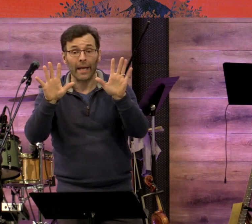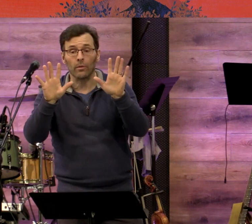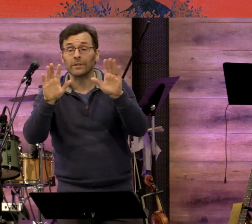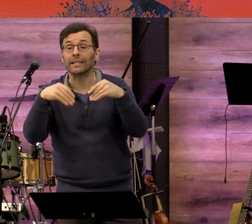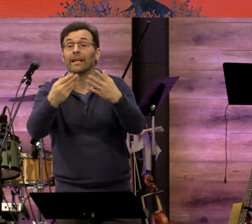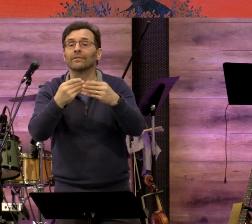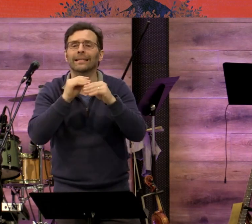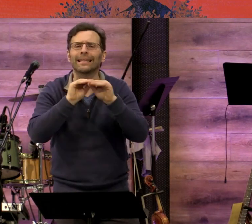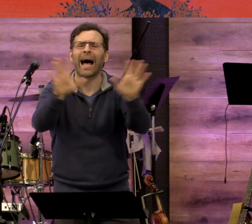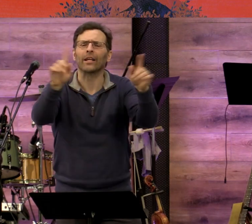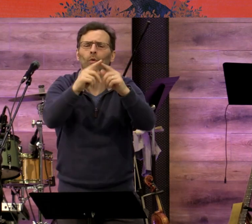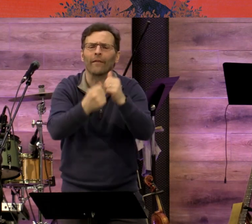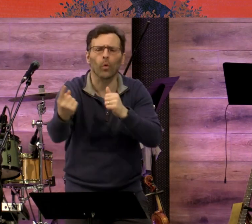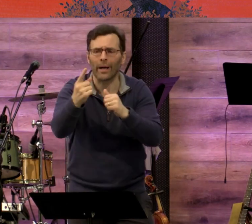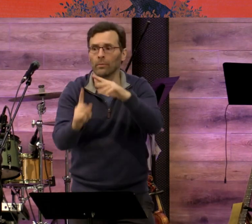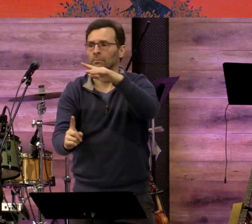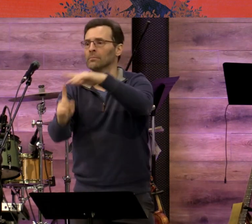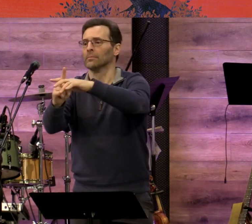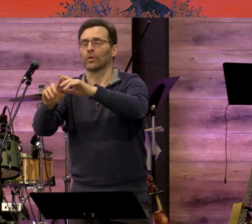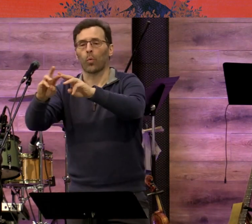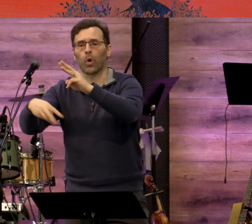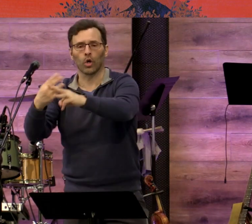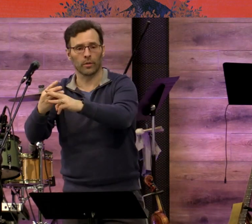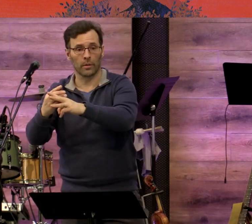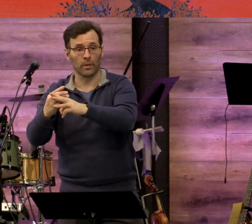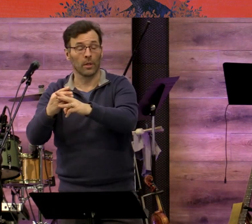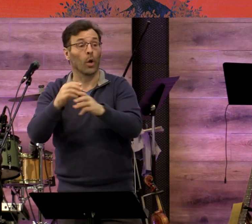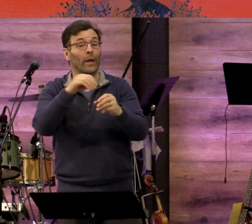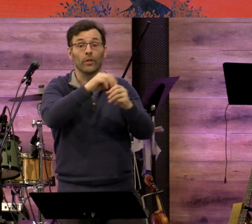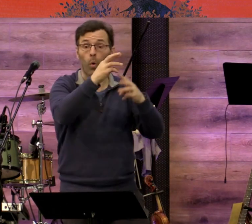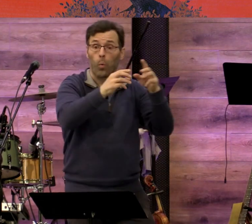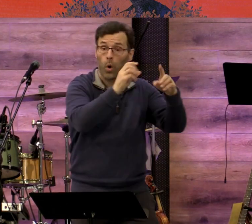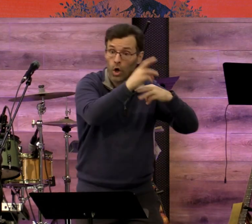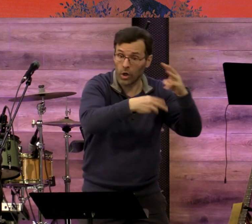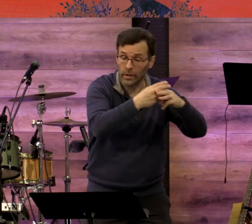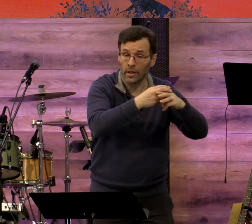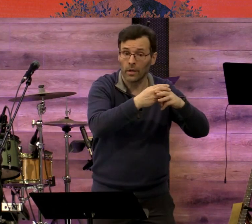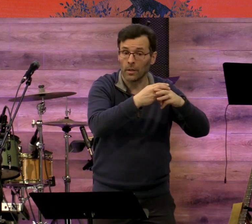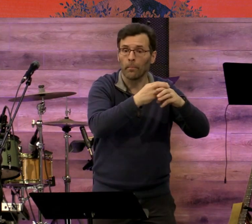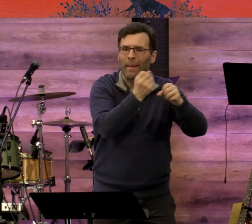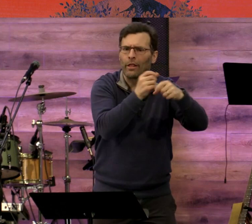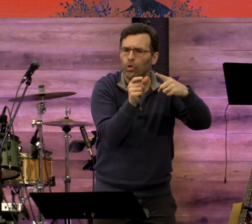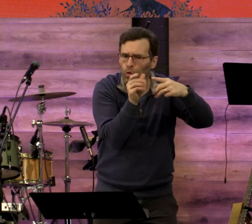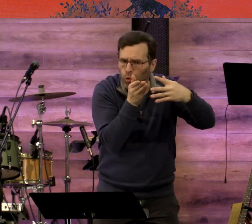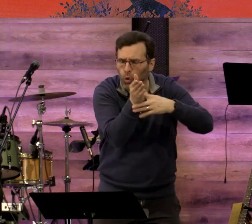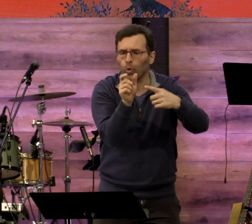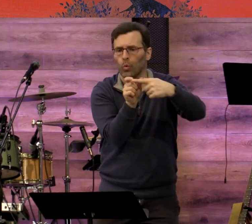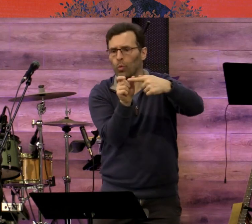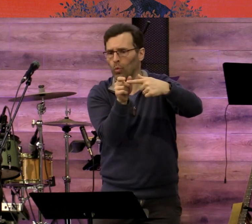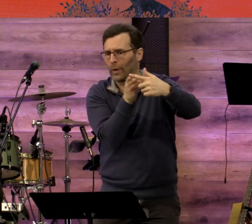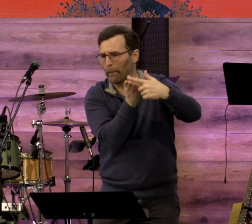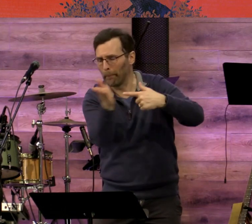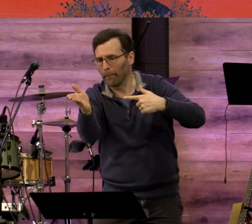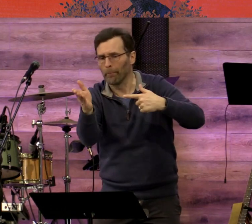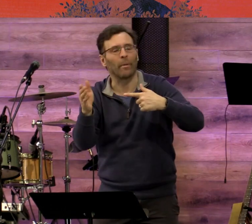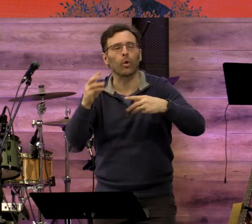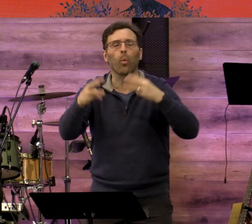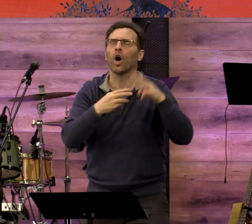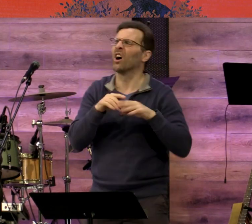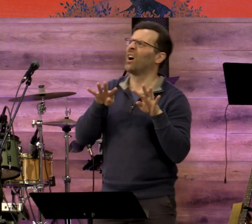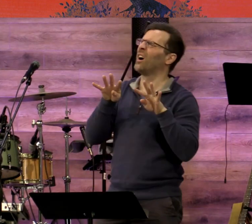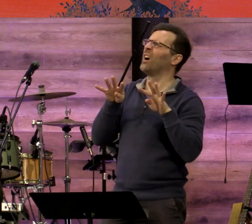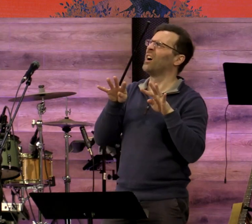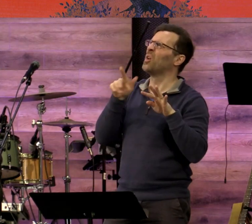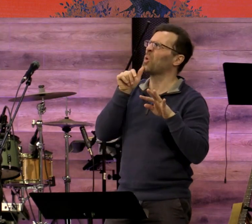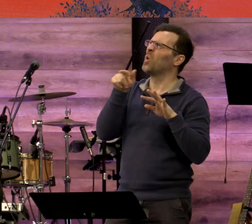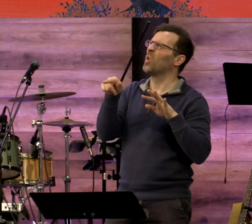world. He was in the world, and the world was made through him. Yet the world did not know him. He came